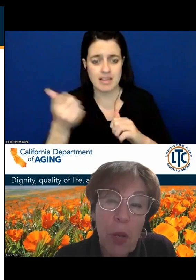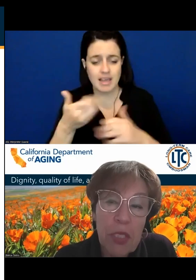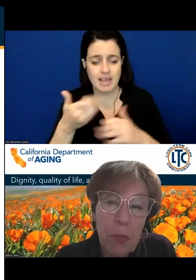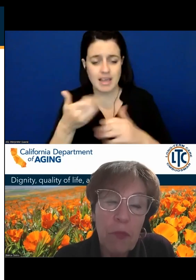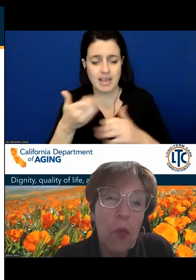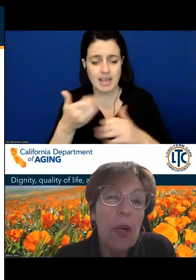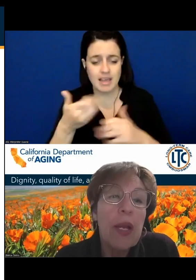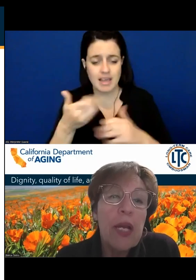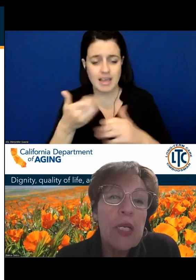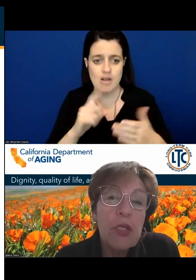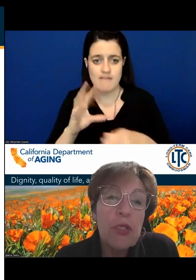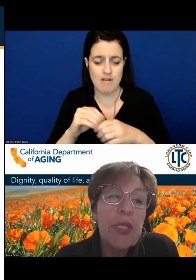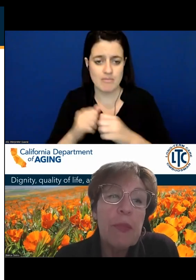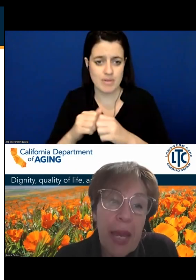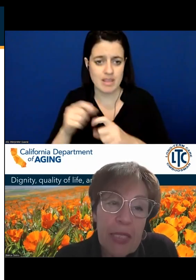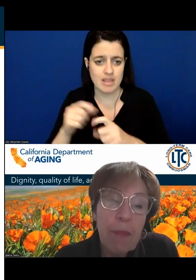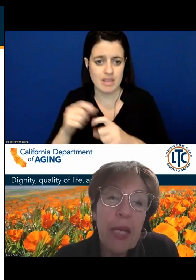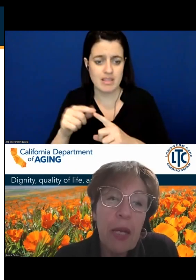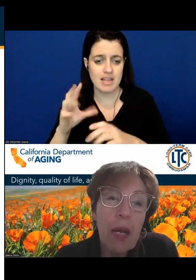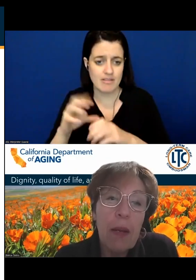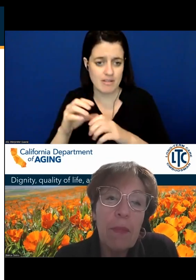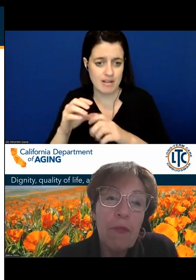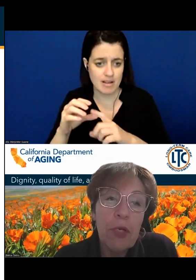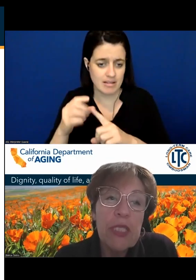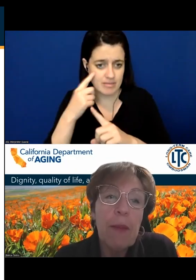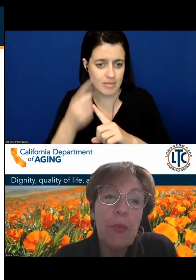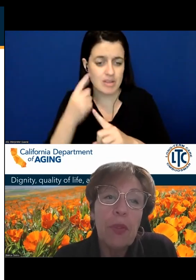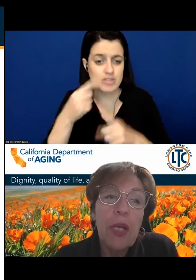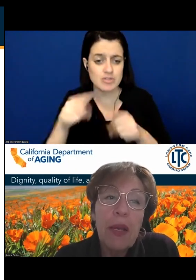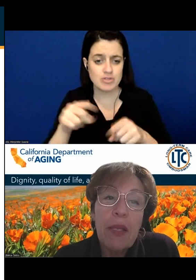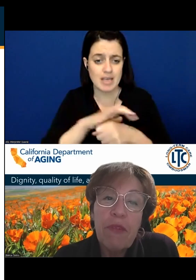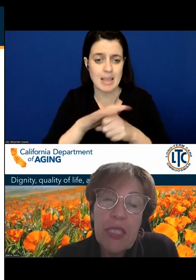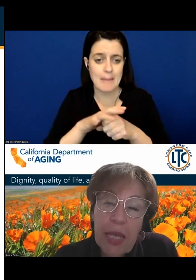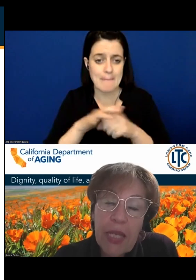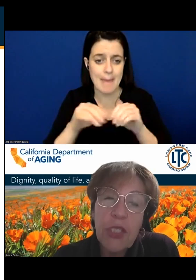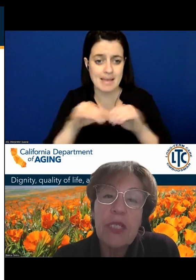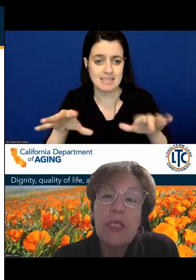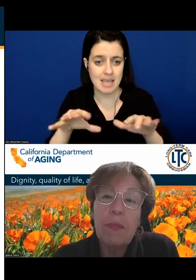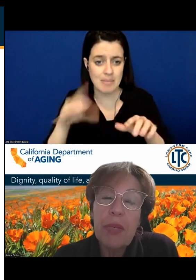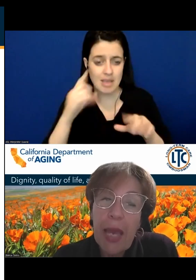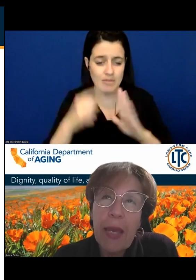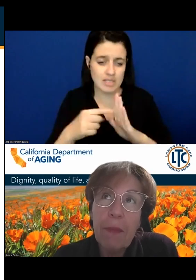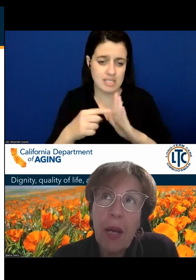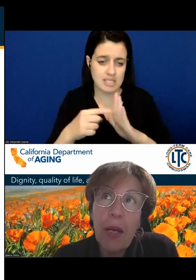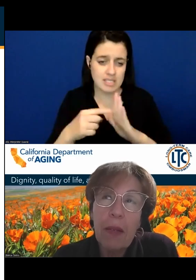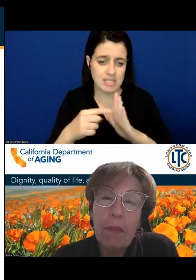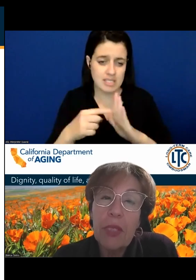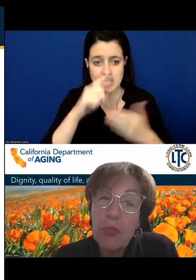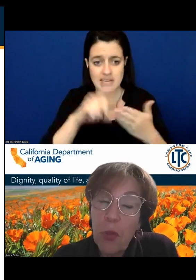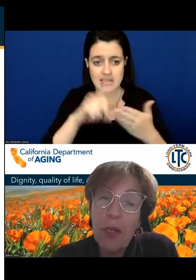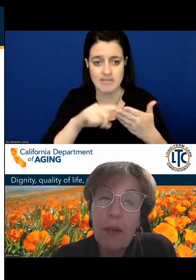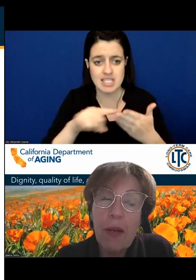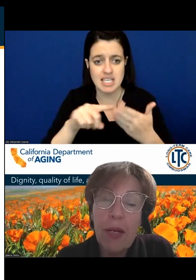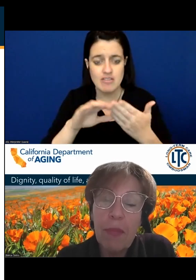we're responsible for. So during the pandemic, for example, investigations became